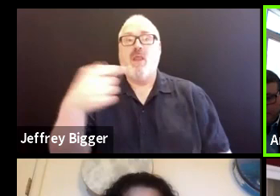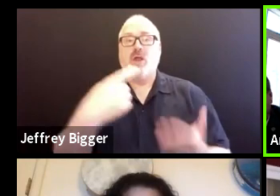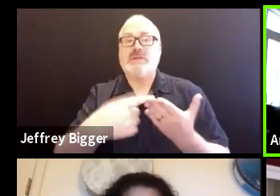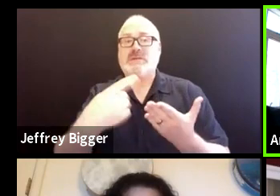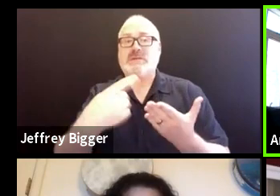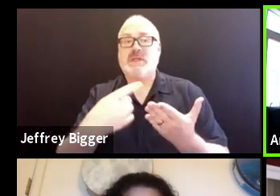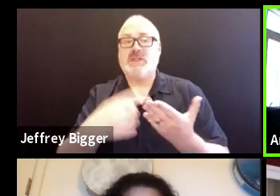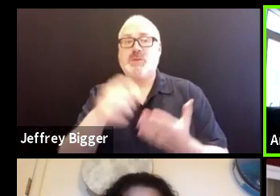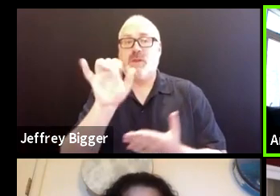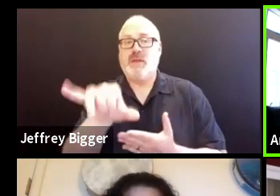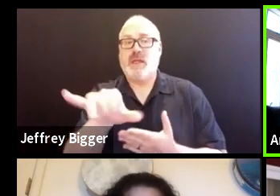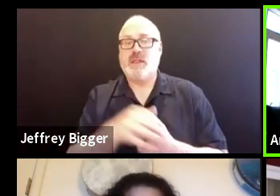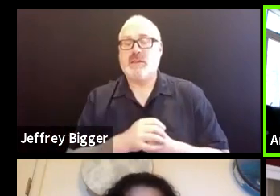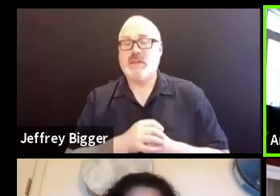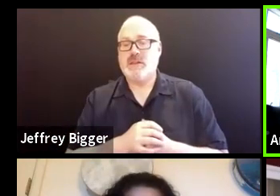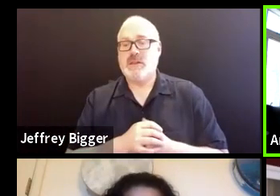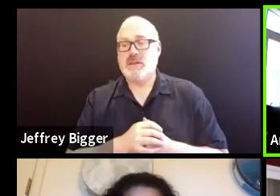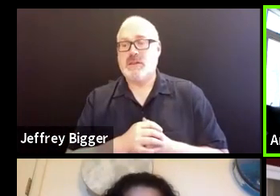that?